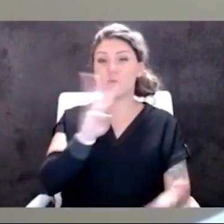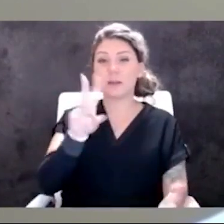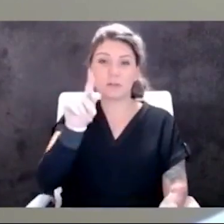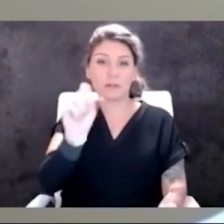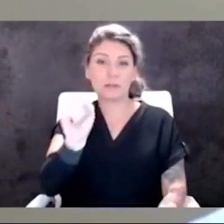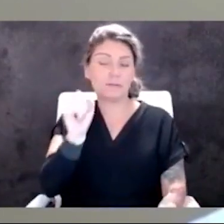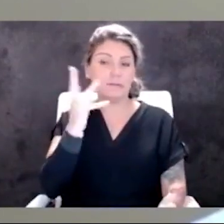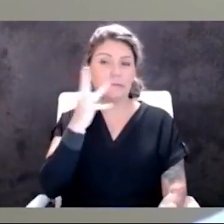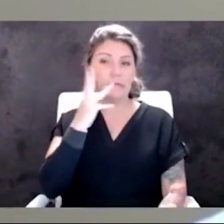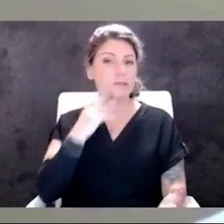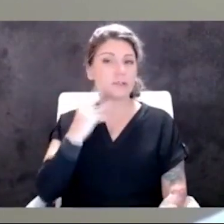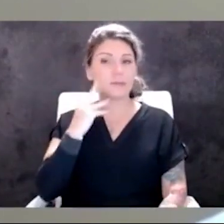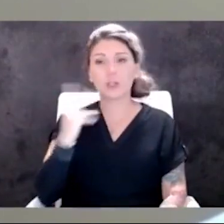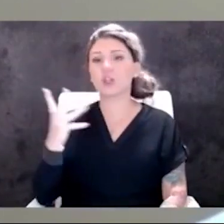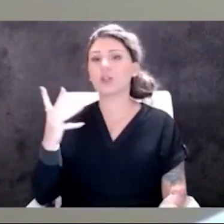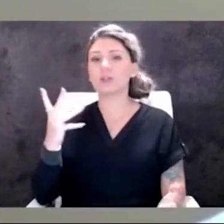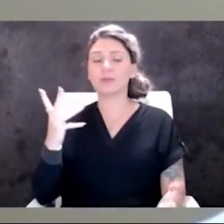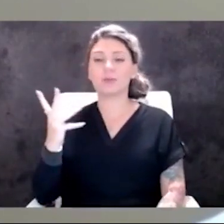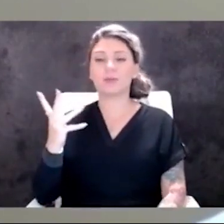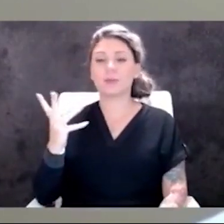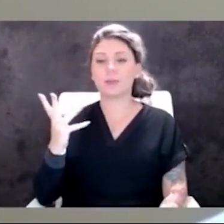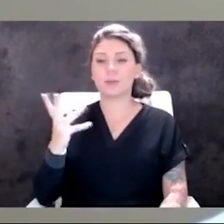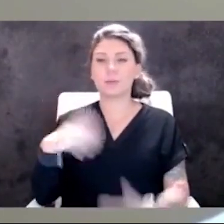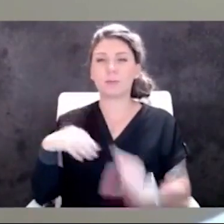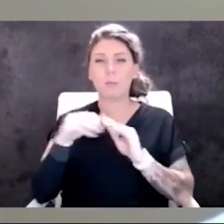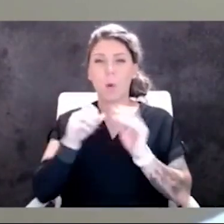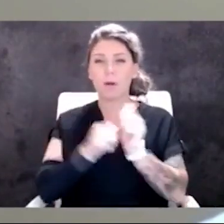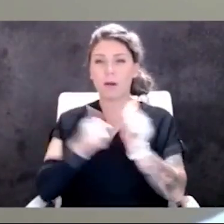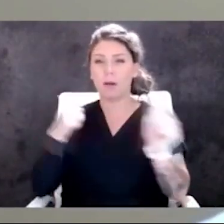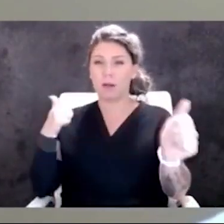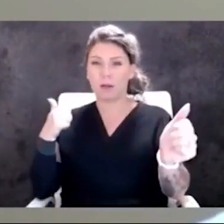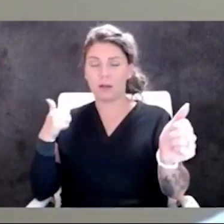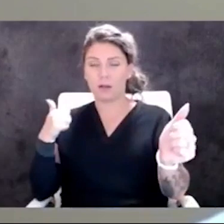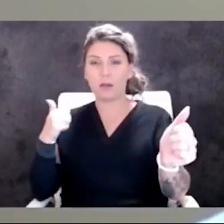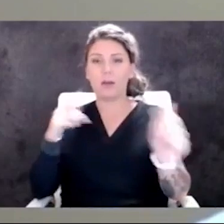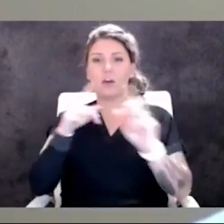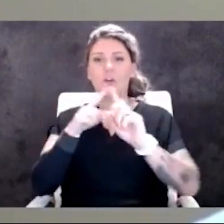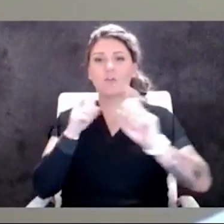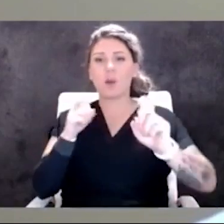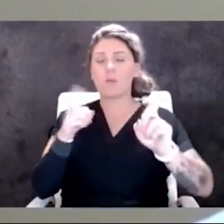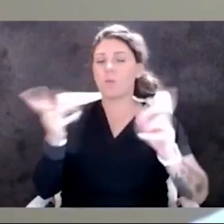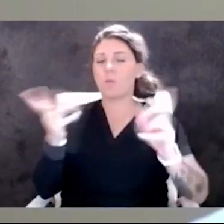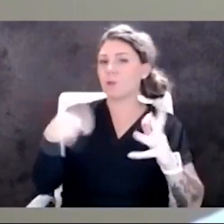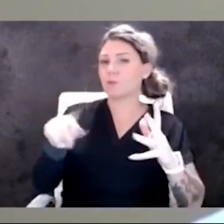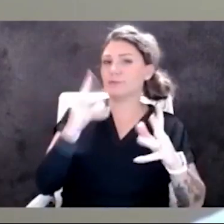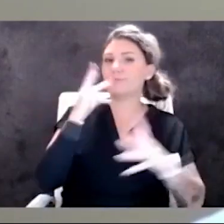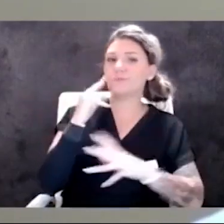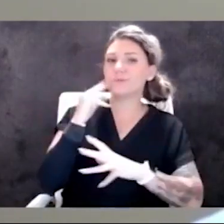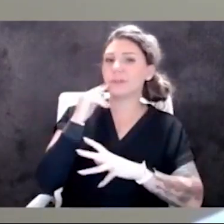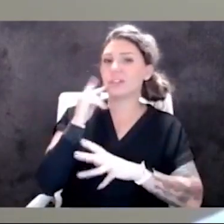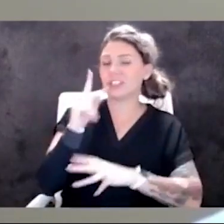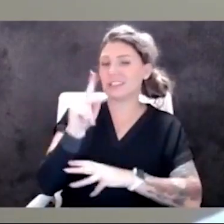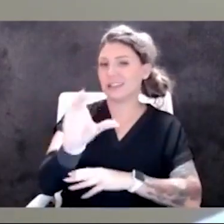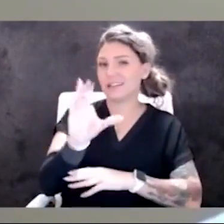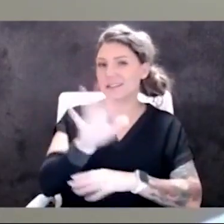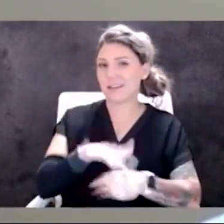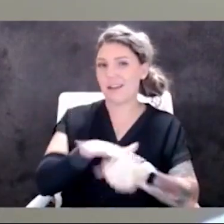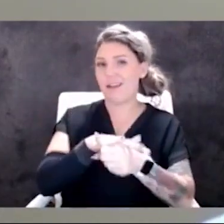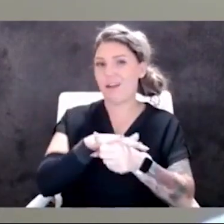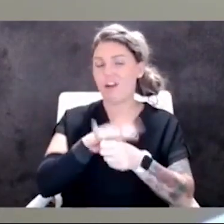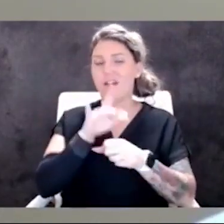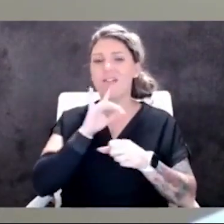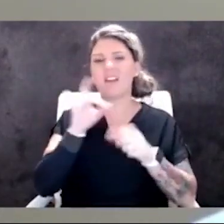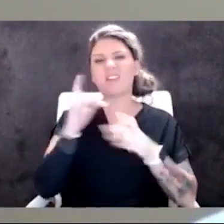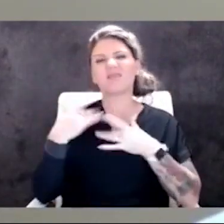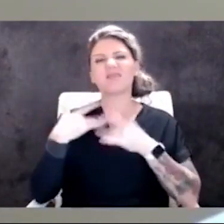experience more of a lag time from what you guys experience in the Kansas City area, and that tends to be